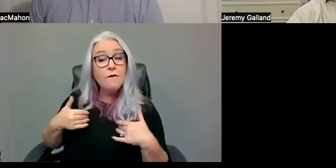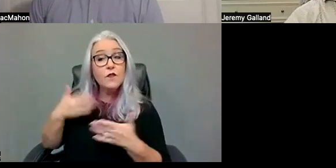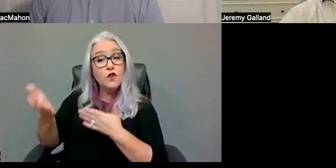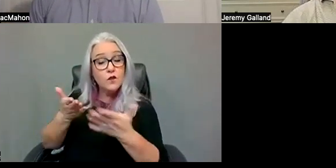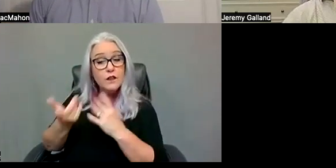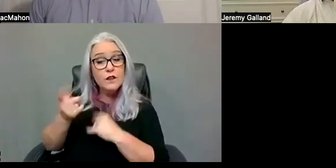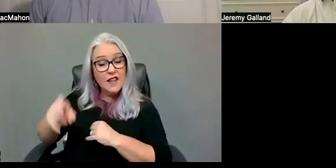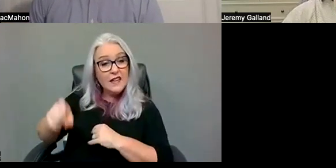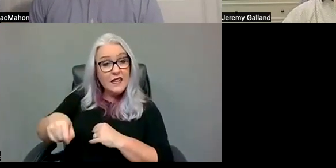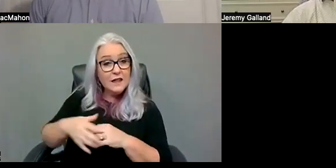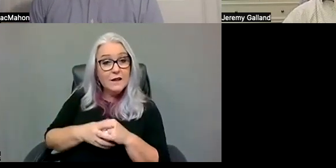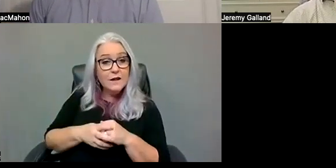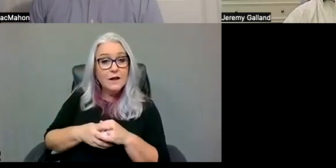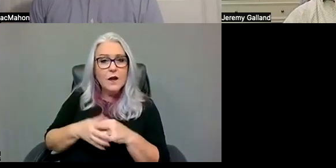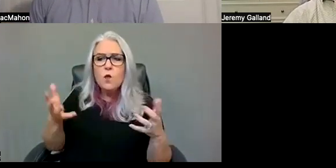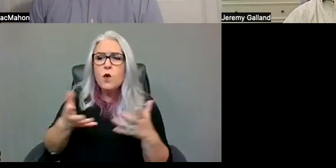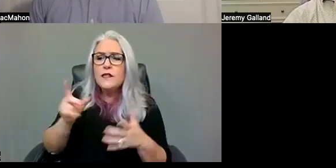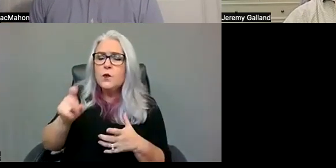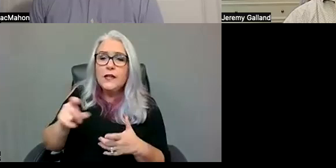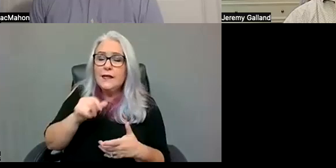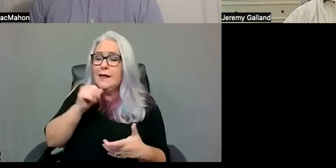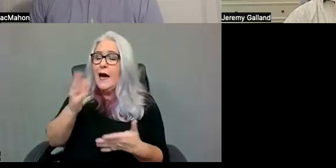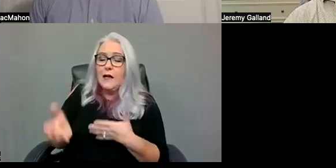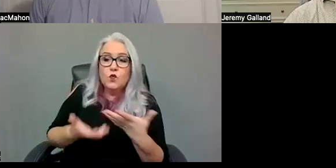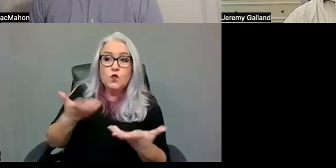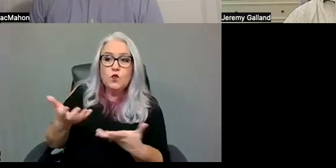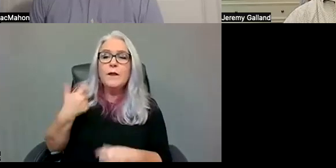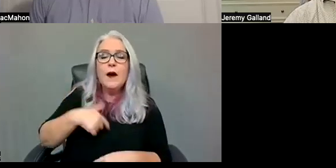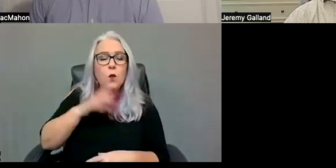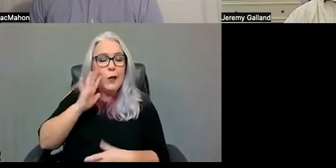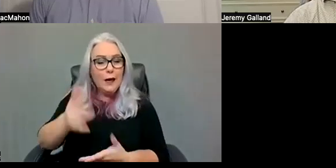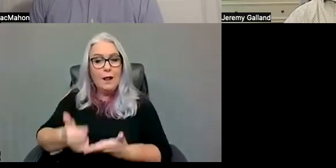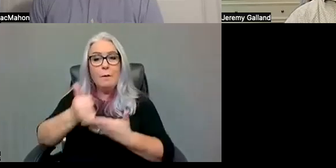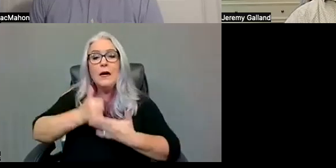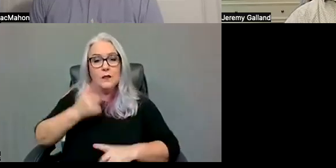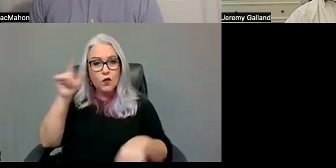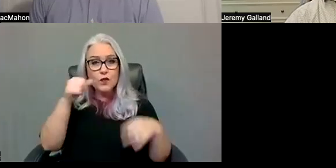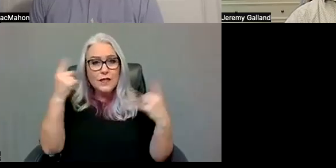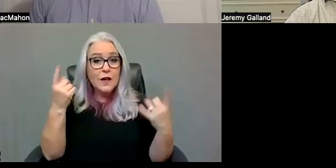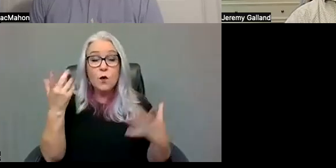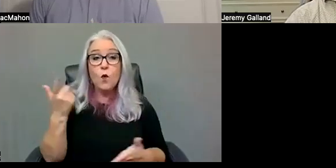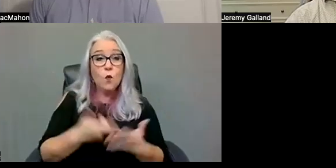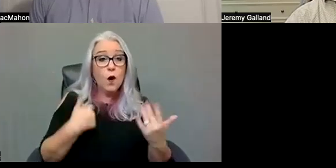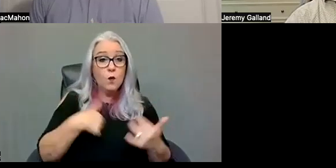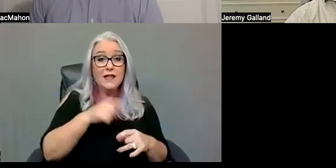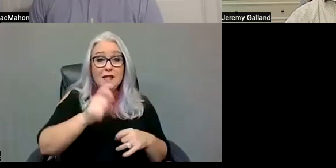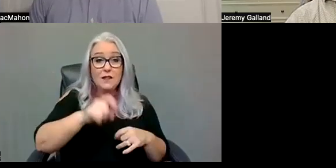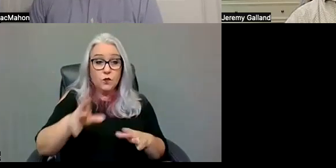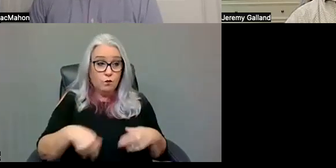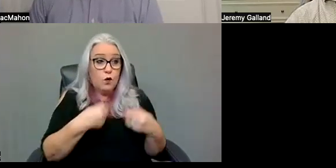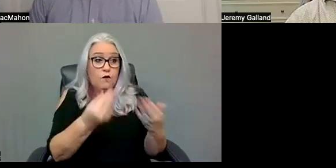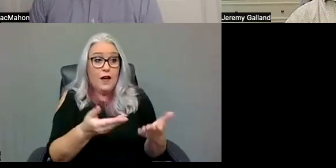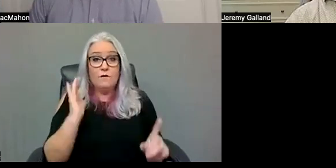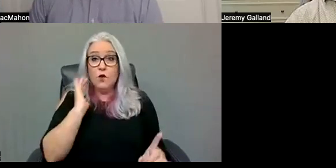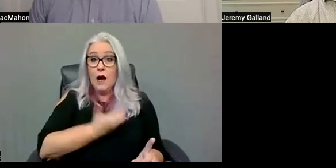them, because that would also help us understand what we need to provide to our community. Thank